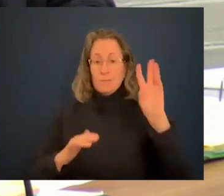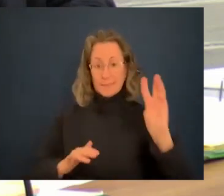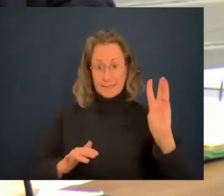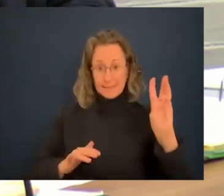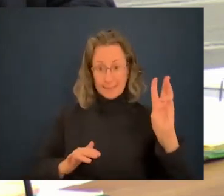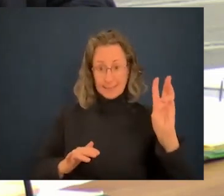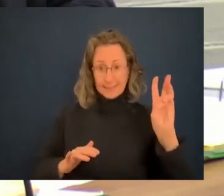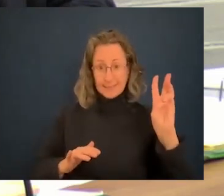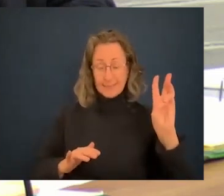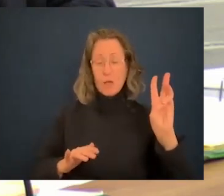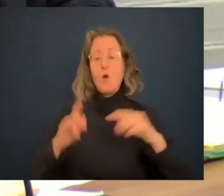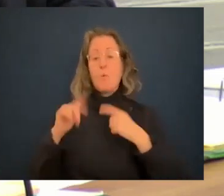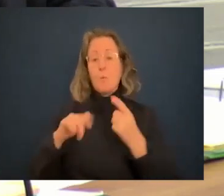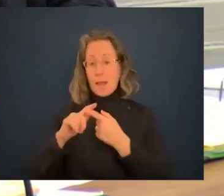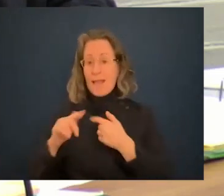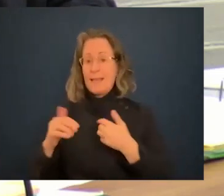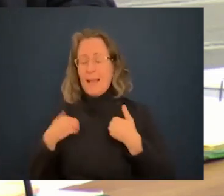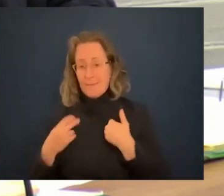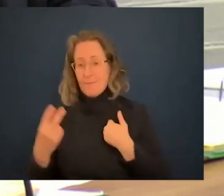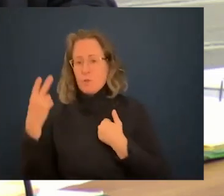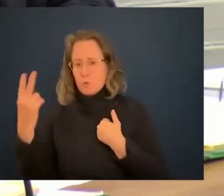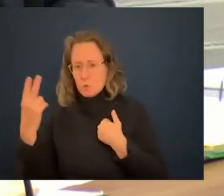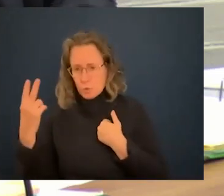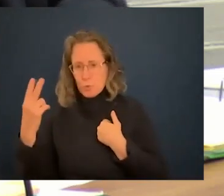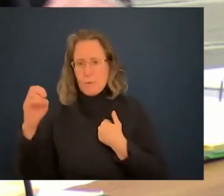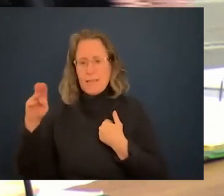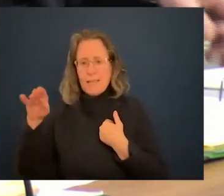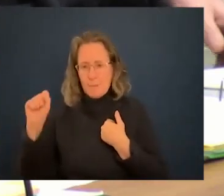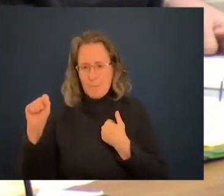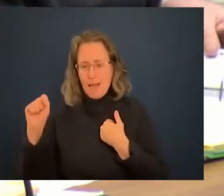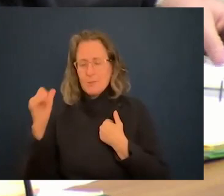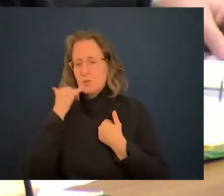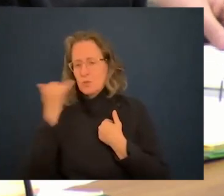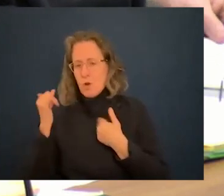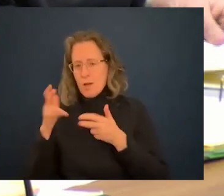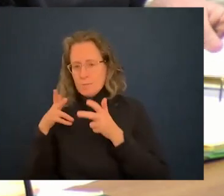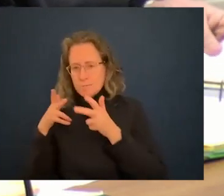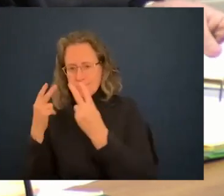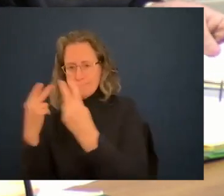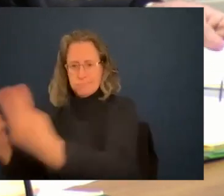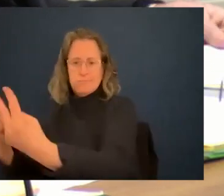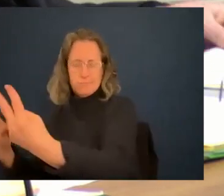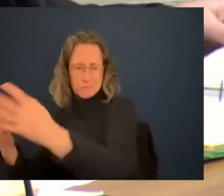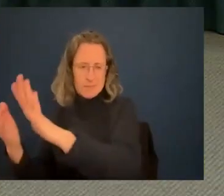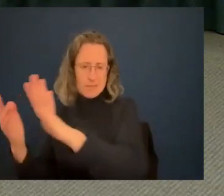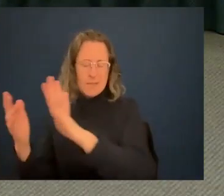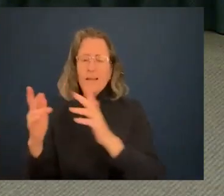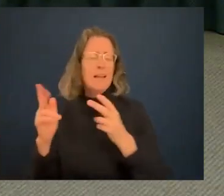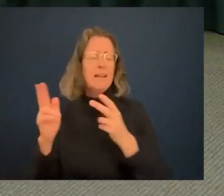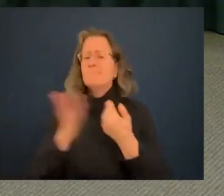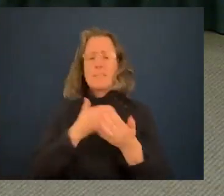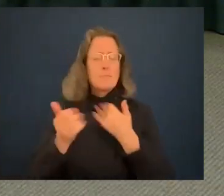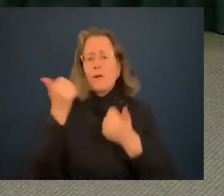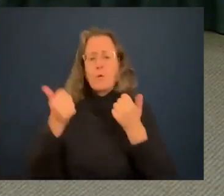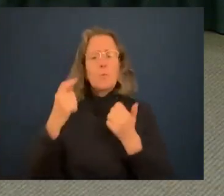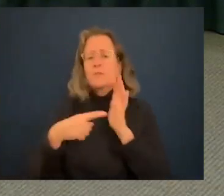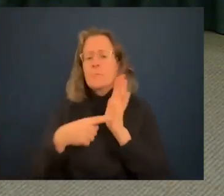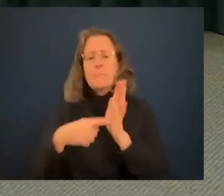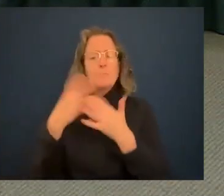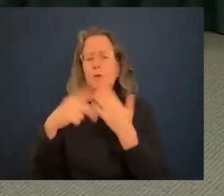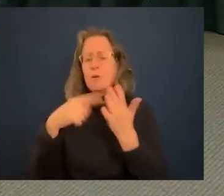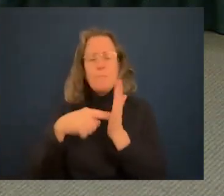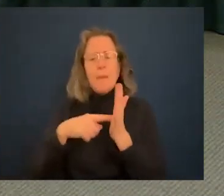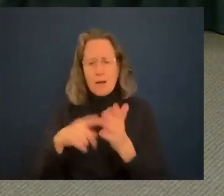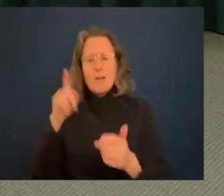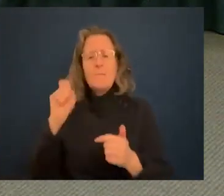regardless of which buyer and EMS Service delivery model is ultimately chosen by the select board Jess has made a motion to set